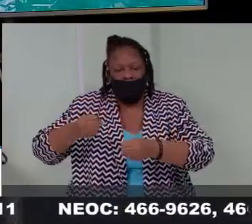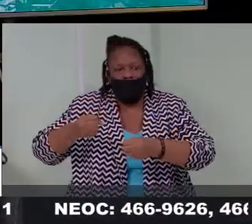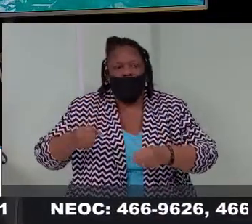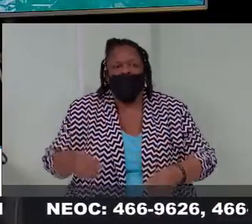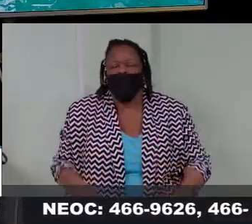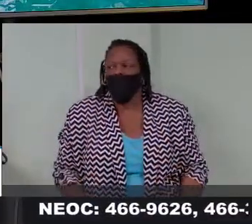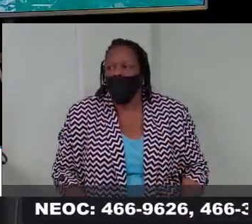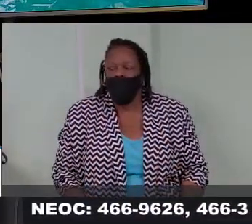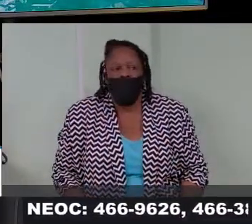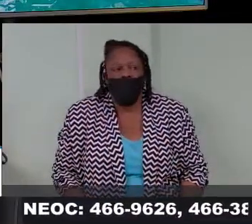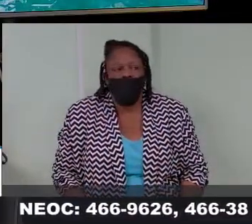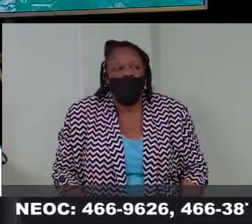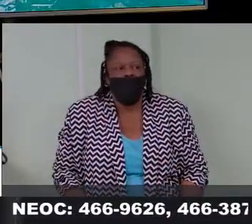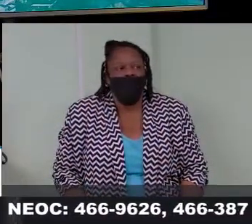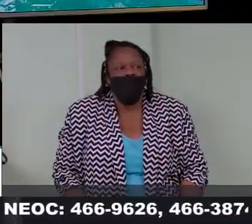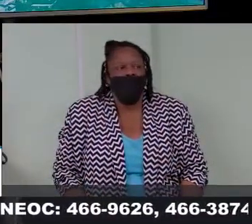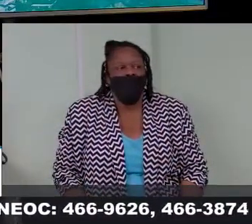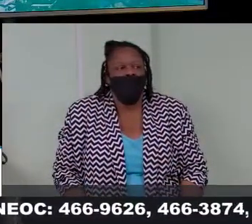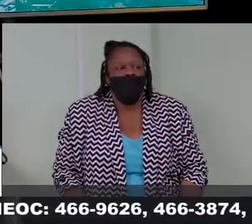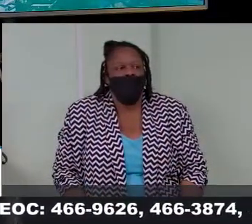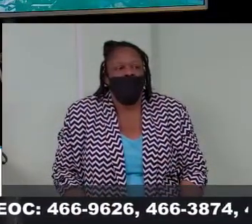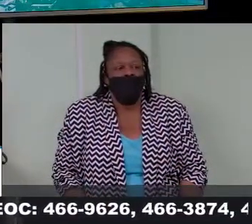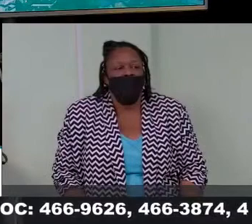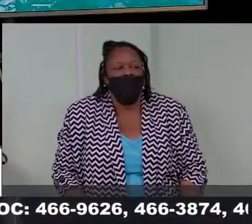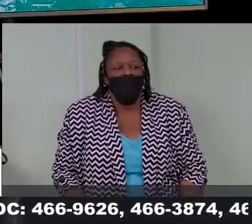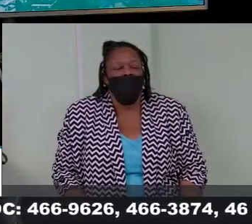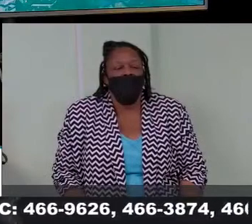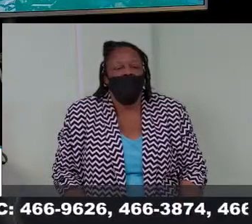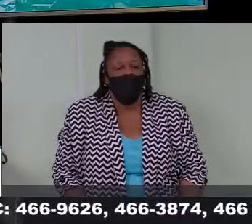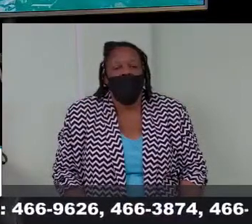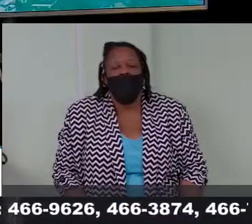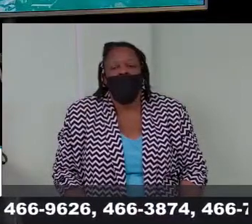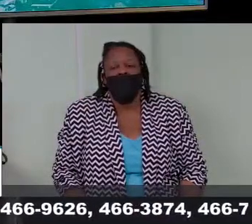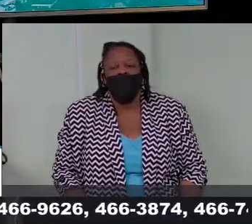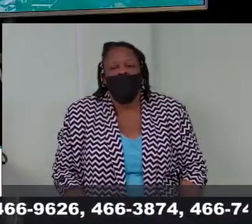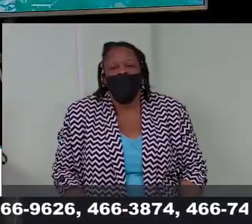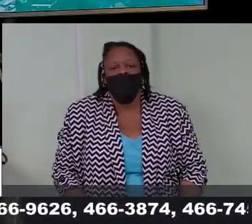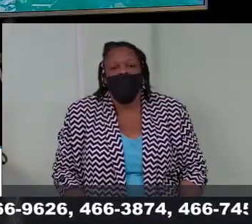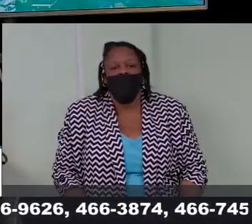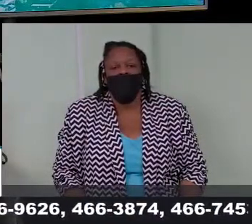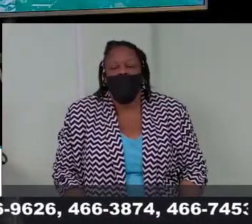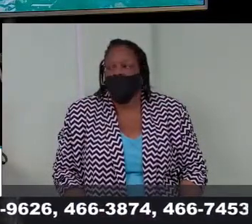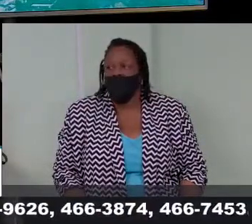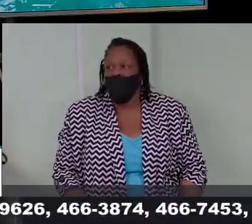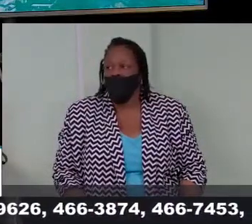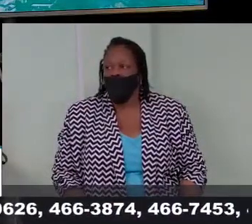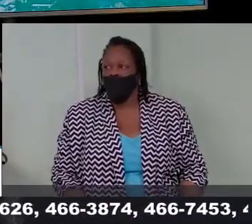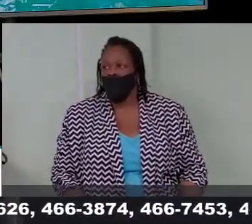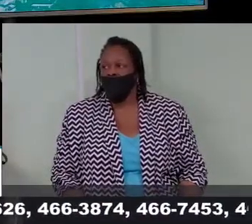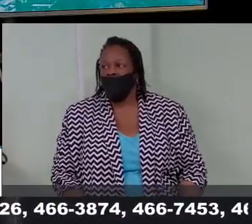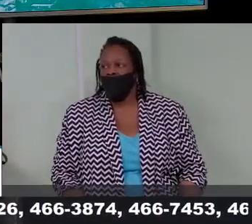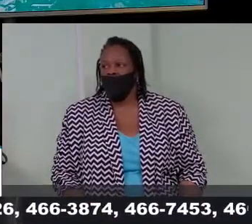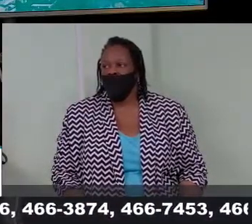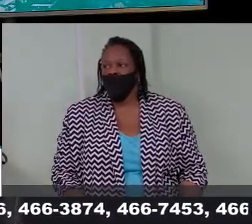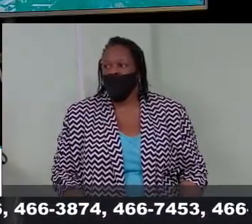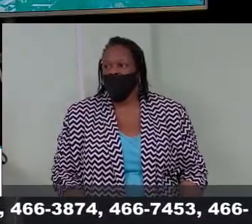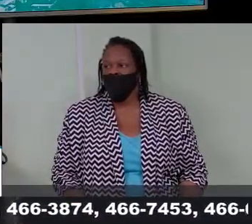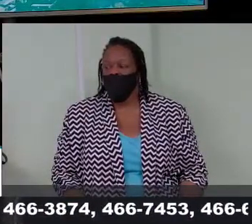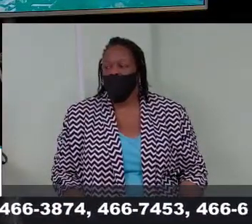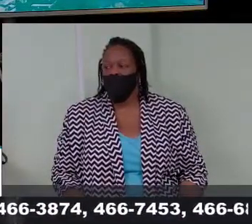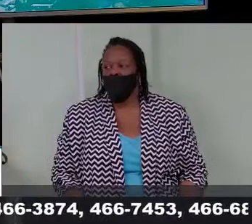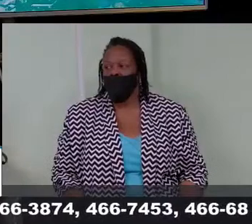National COVID-19 Task Force, 1,000 will go to the National COVID-19 Task Force,